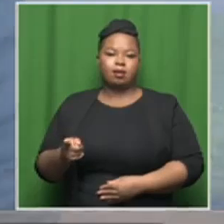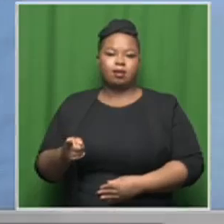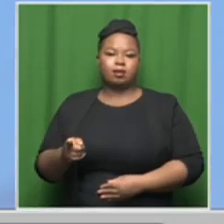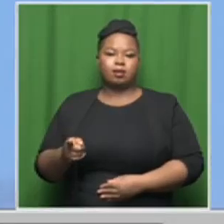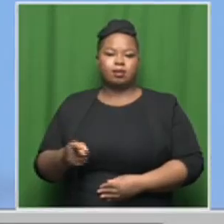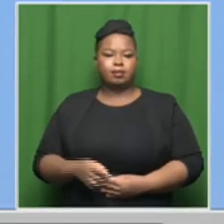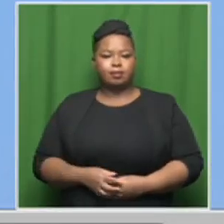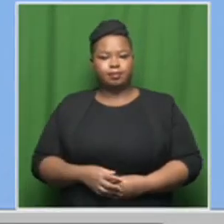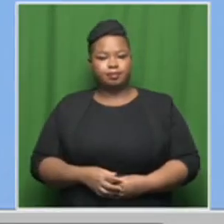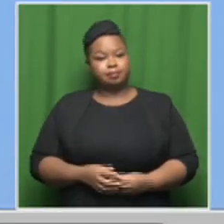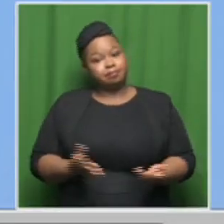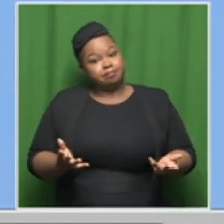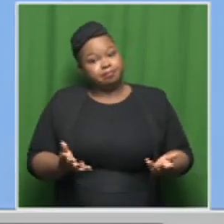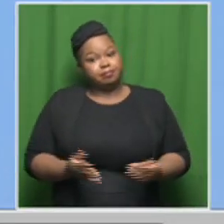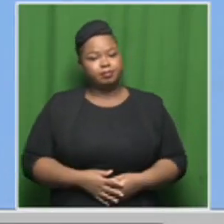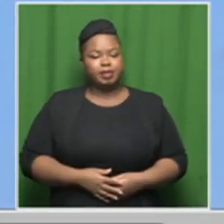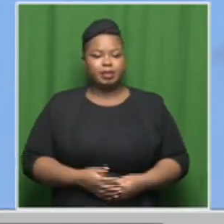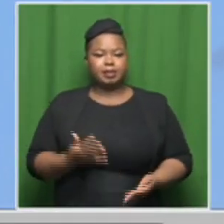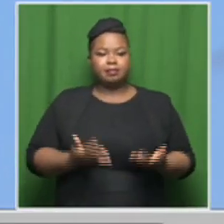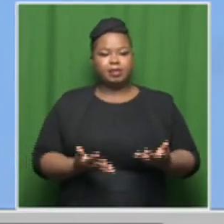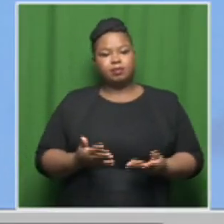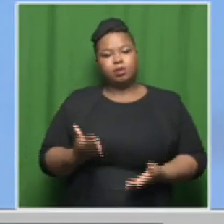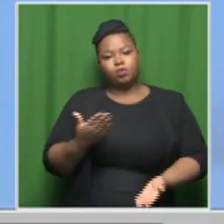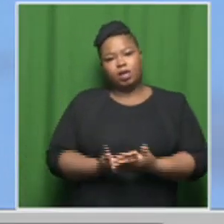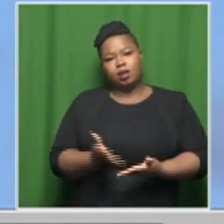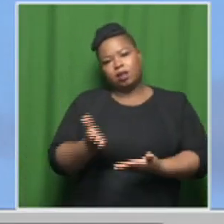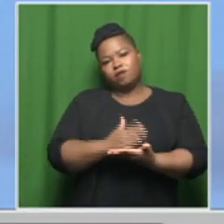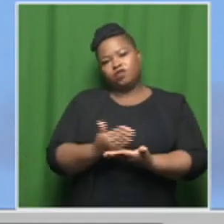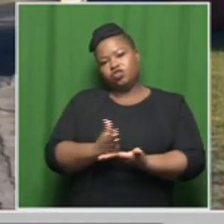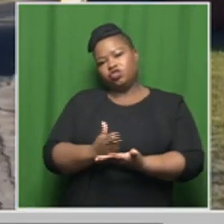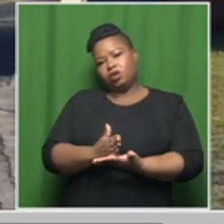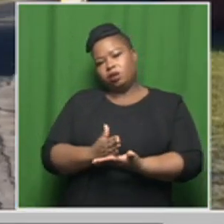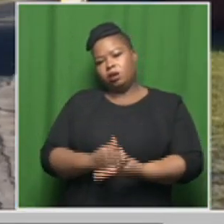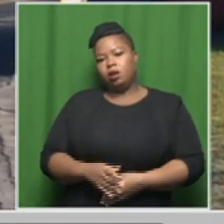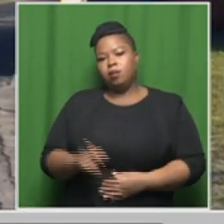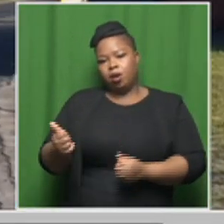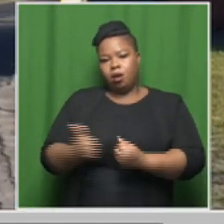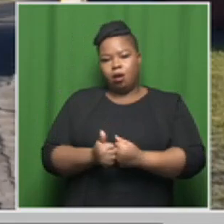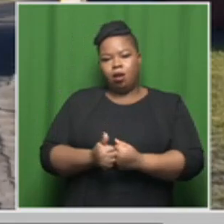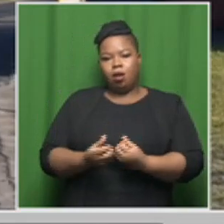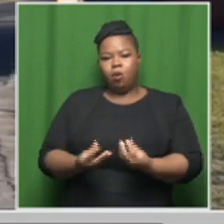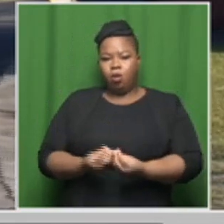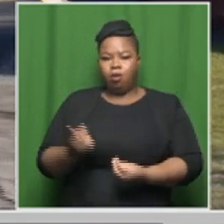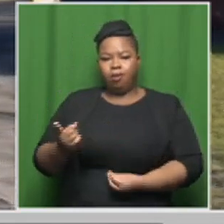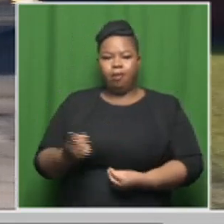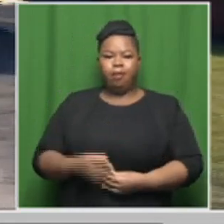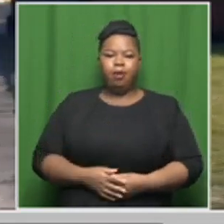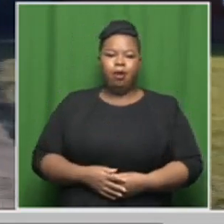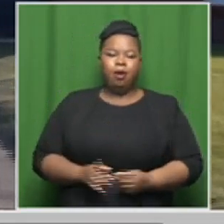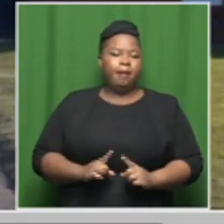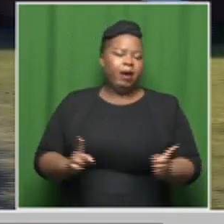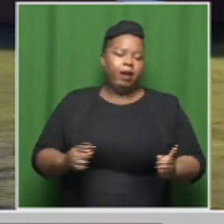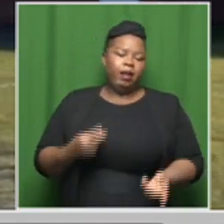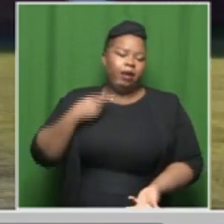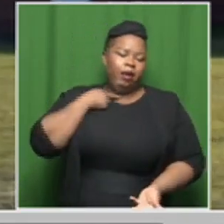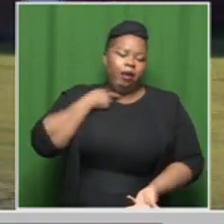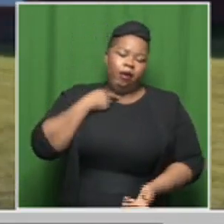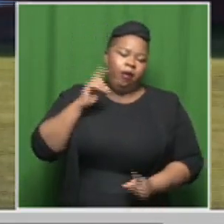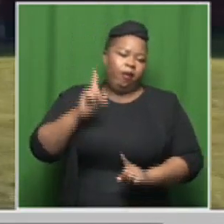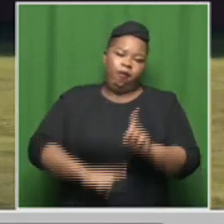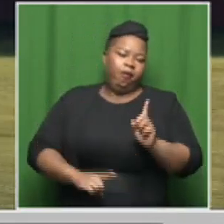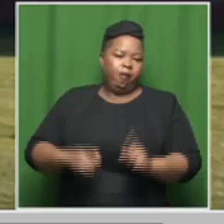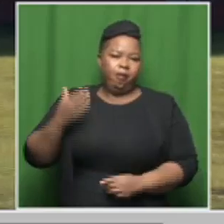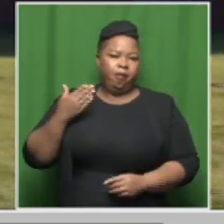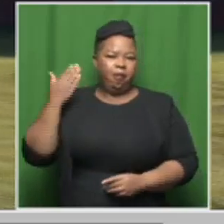starting point, or alternatively having a share in terms of partnership. But that one didn't succeed at that